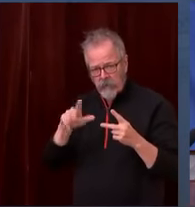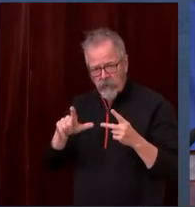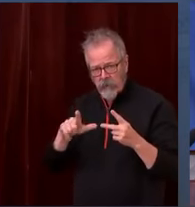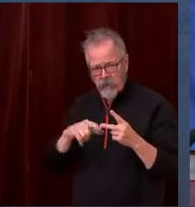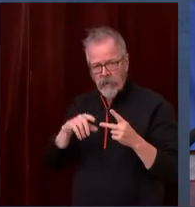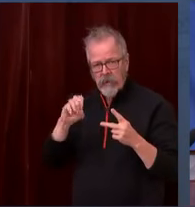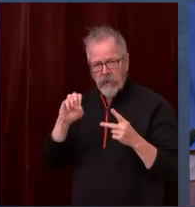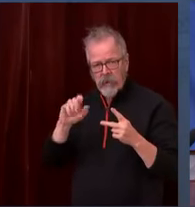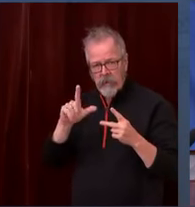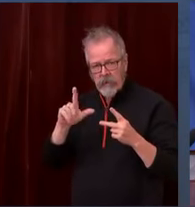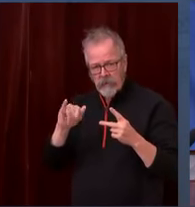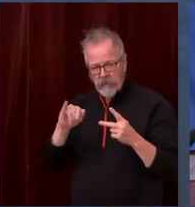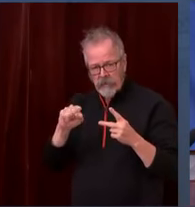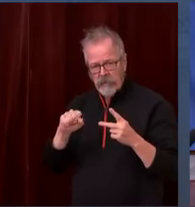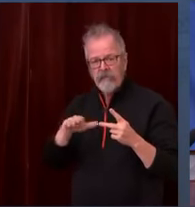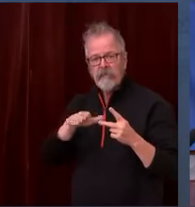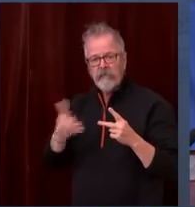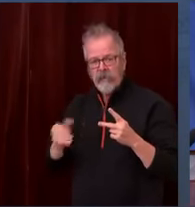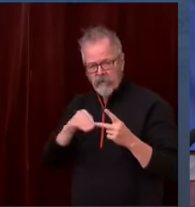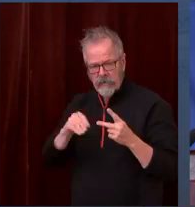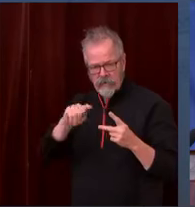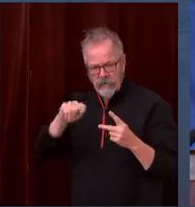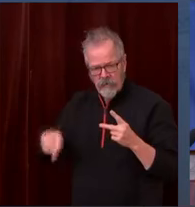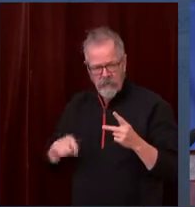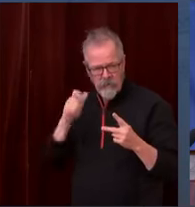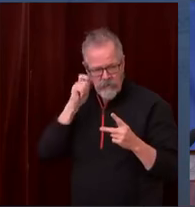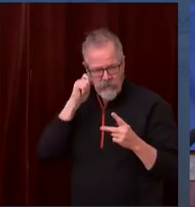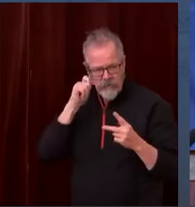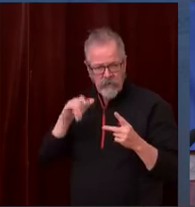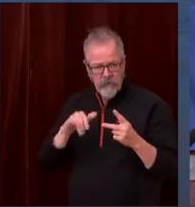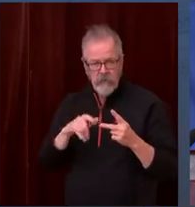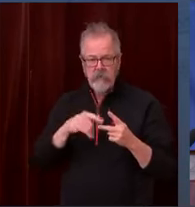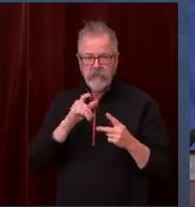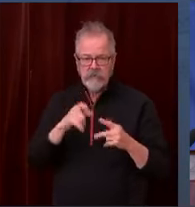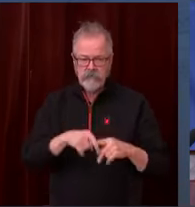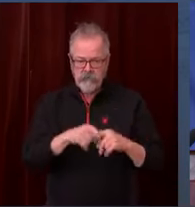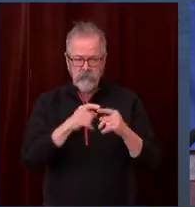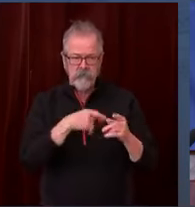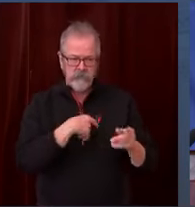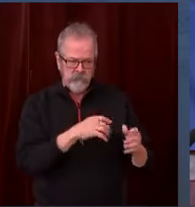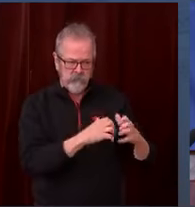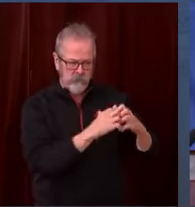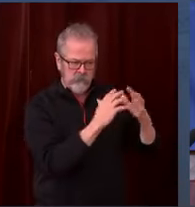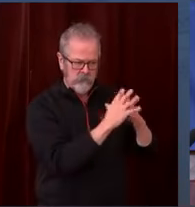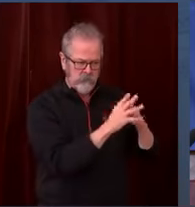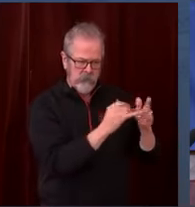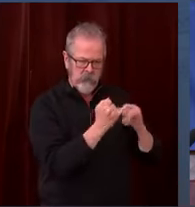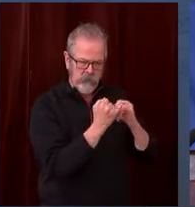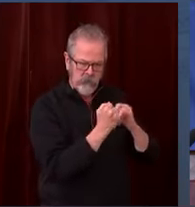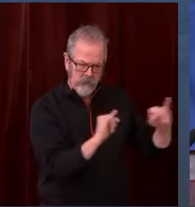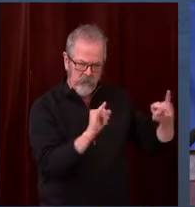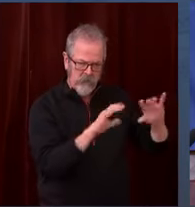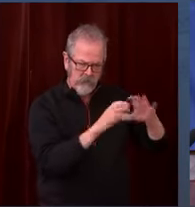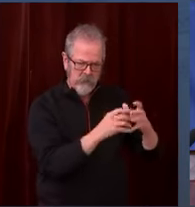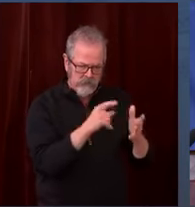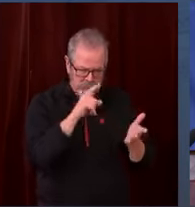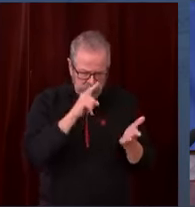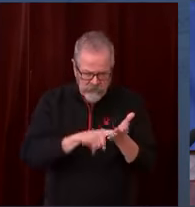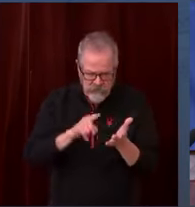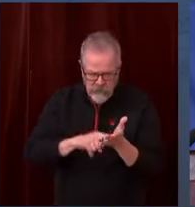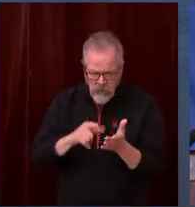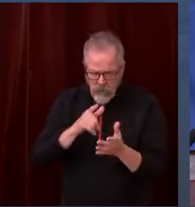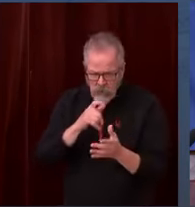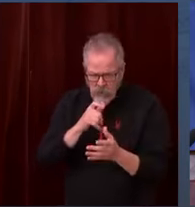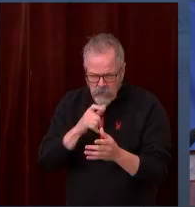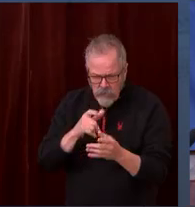proposing $26 million in this biennium for the creation of the office, and we believe this investment is